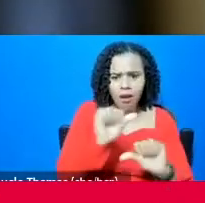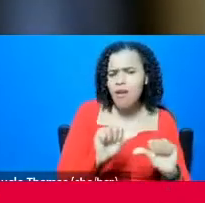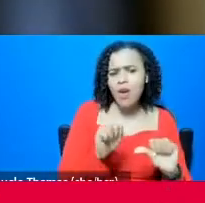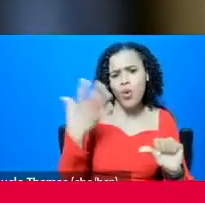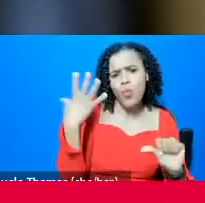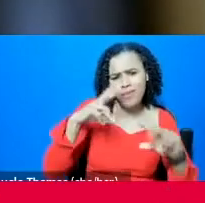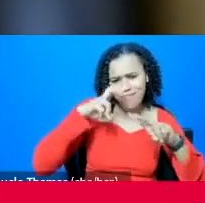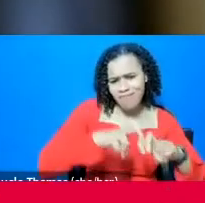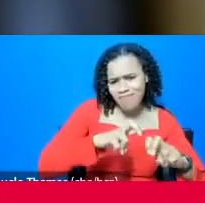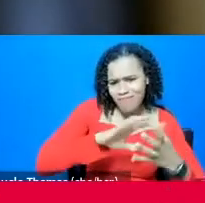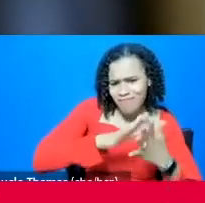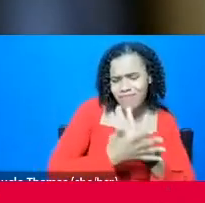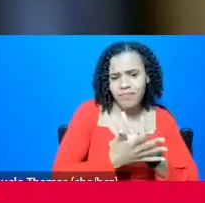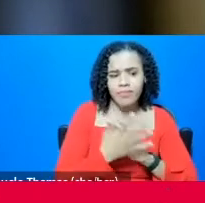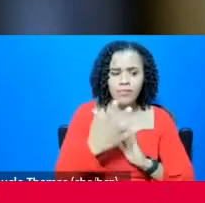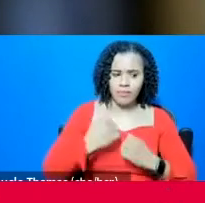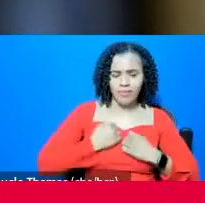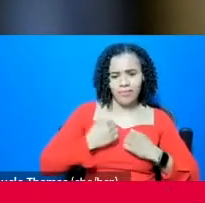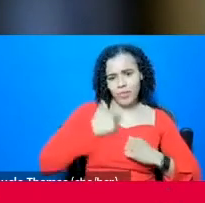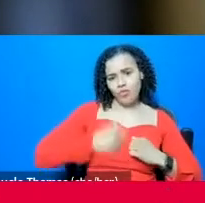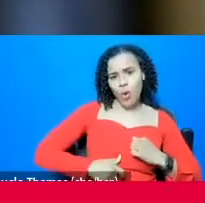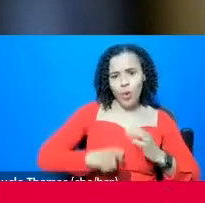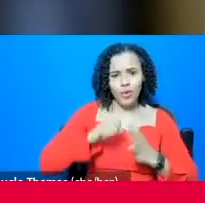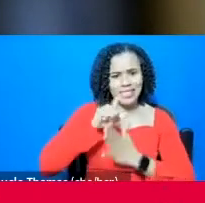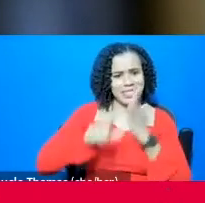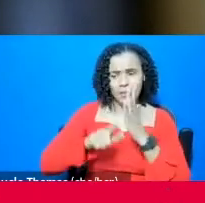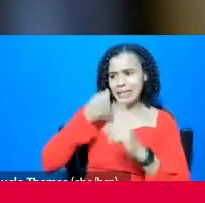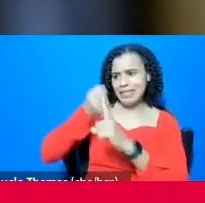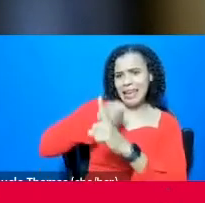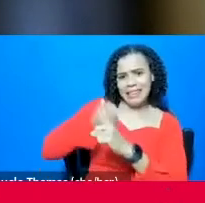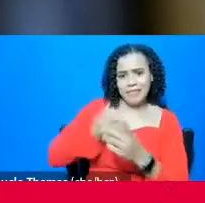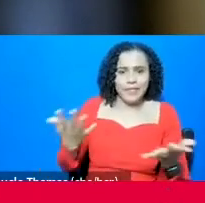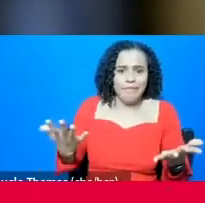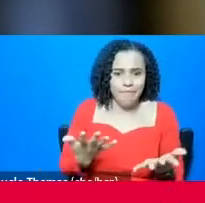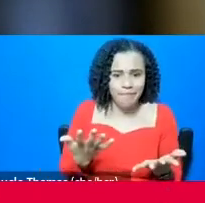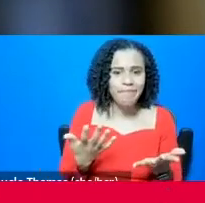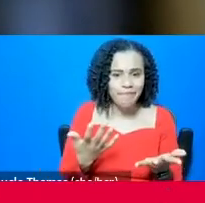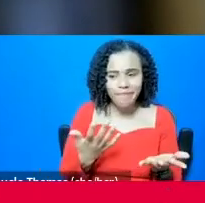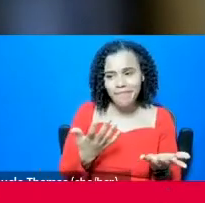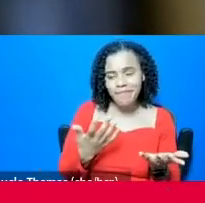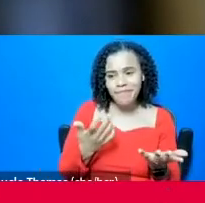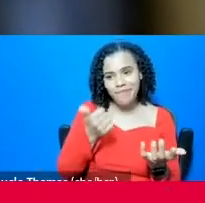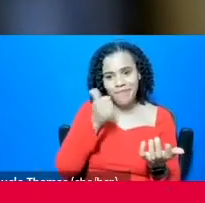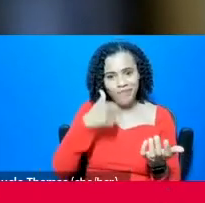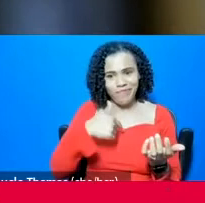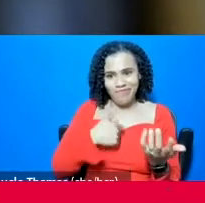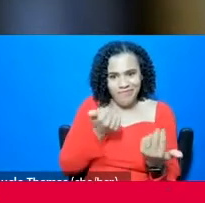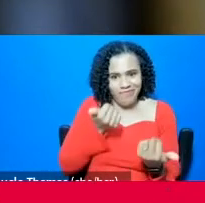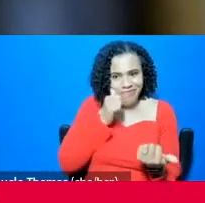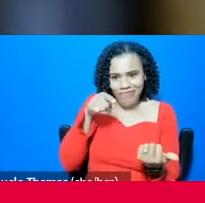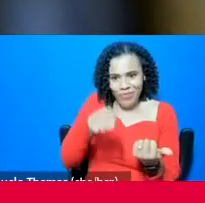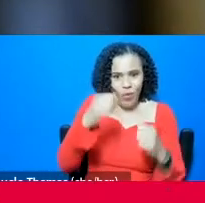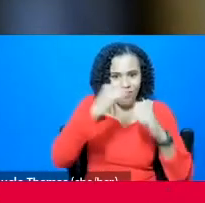obviously I'm a disability activist a lot, you know, personal investiture in that, and it just doesn't work. The system does